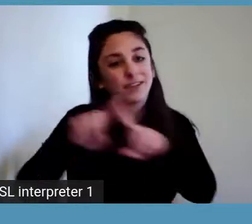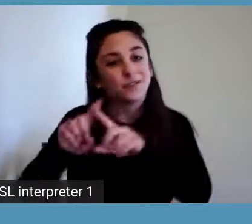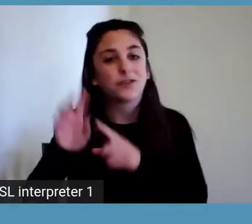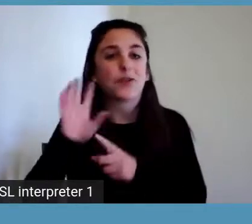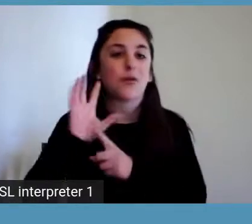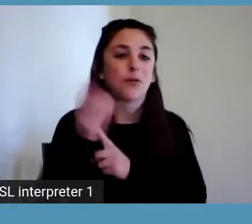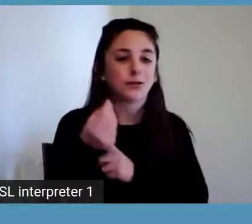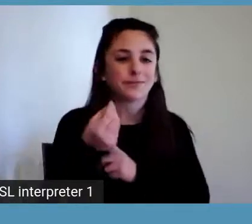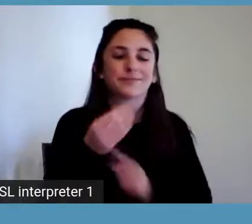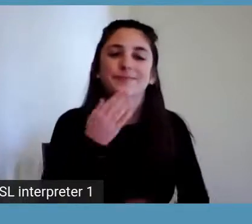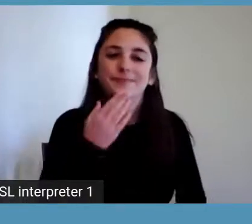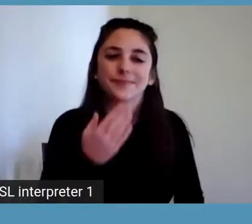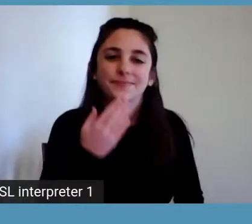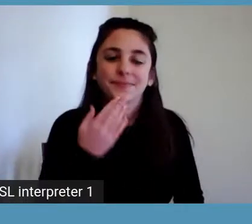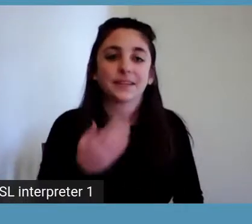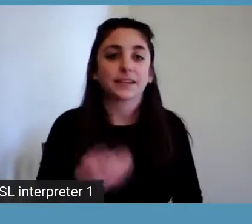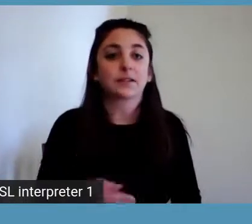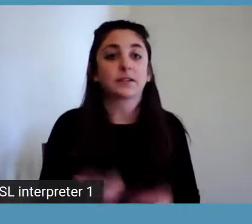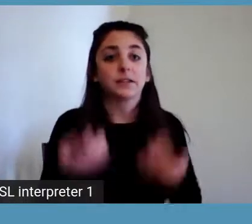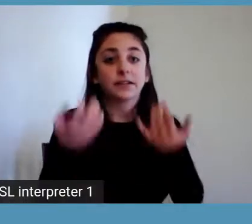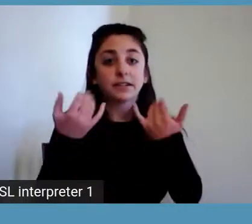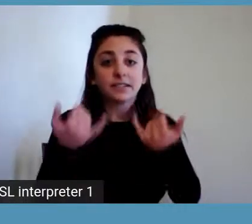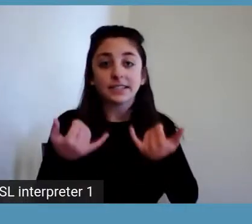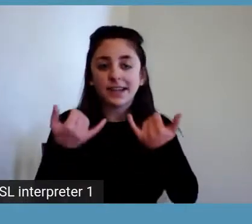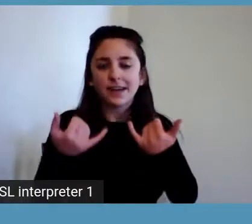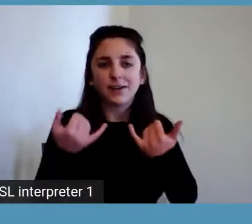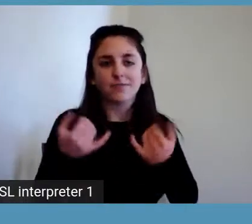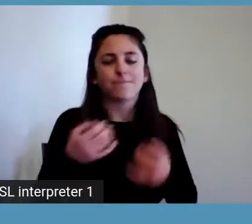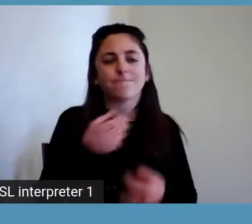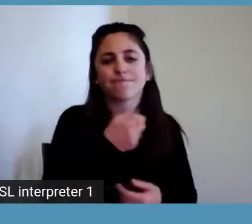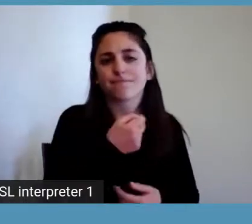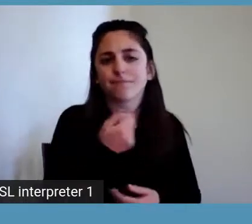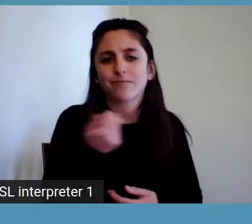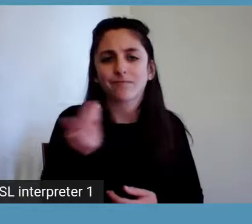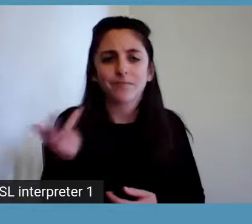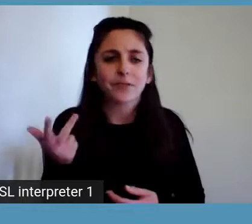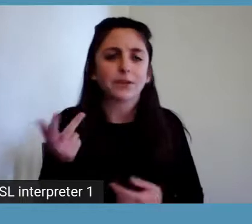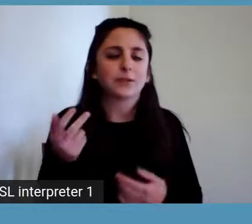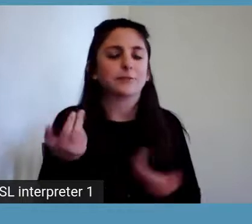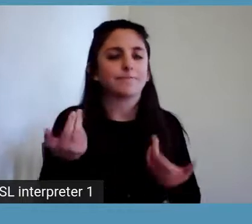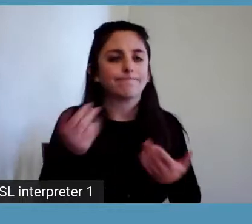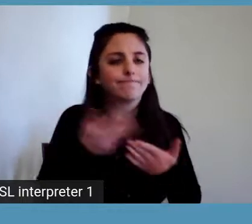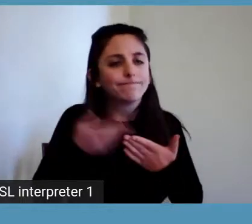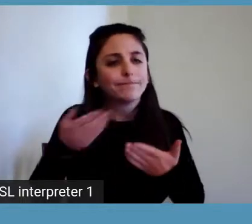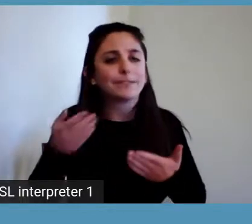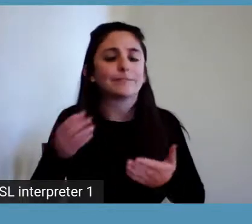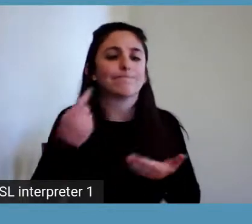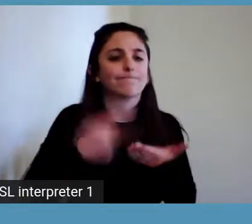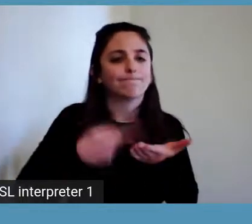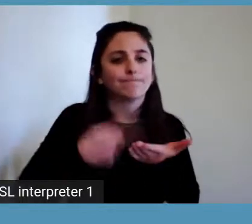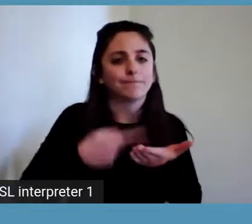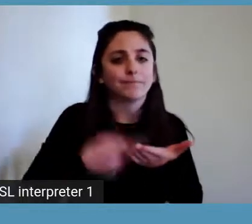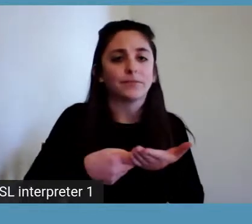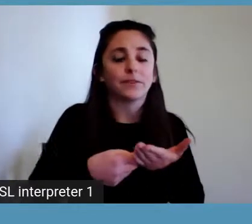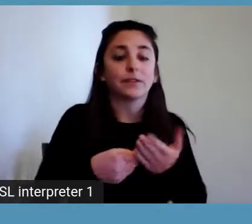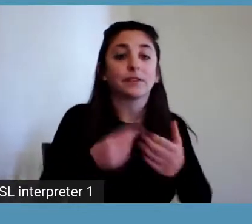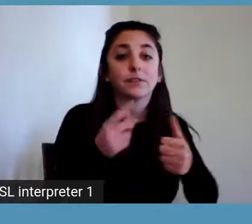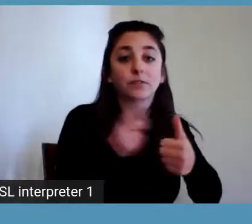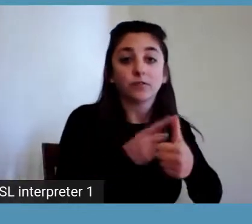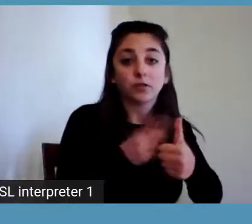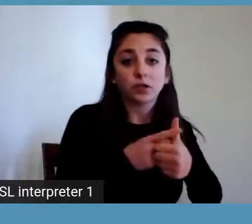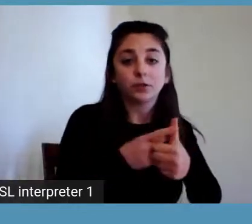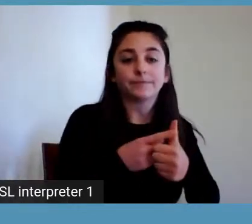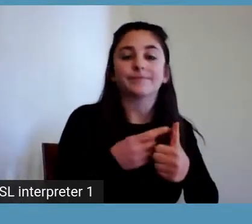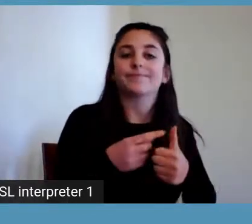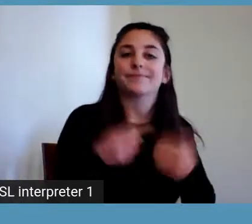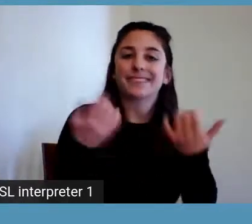you. And now for just a few housekeeping notes before we introduce today's presenter. First, I'd like to acknowledge today's ASL